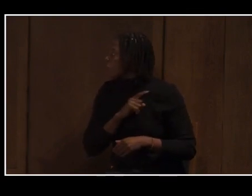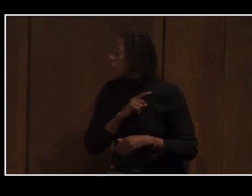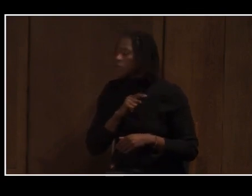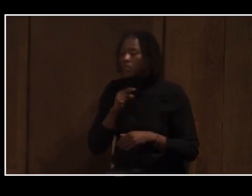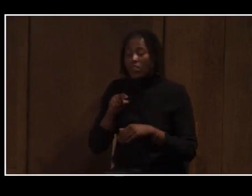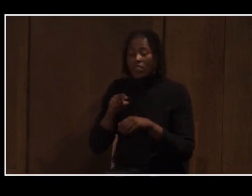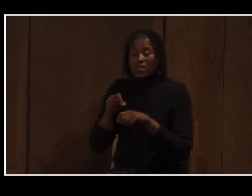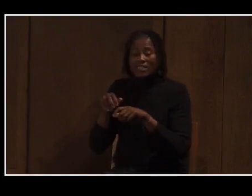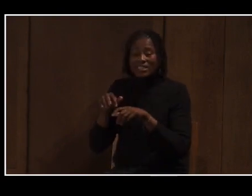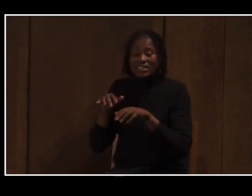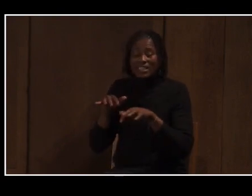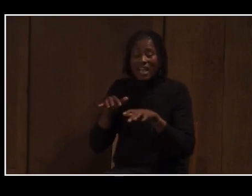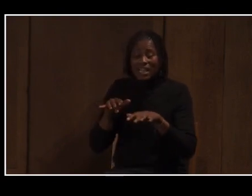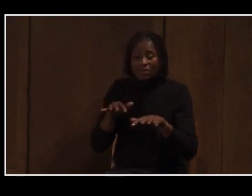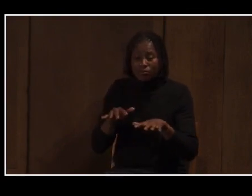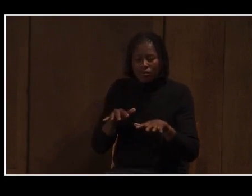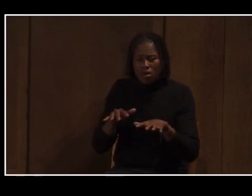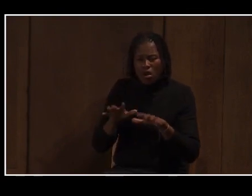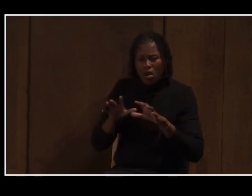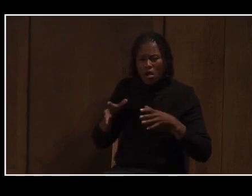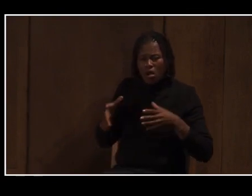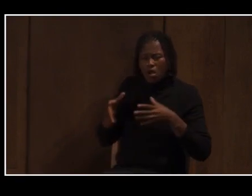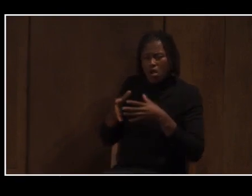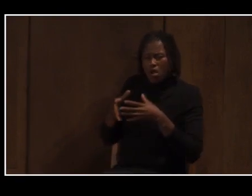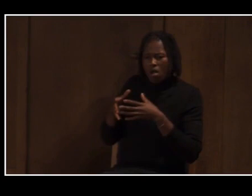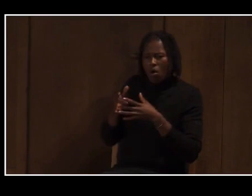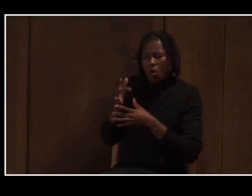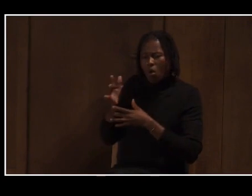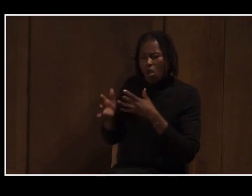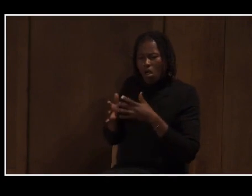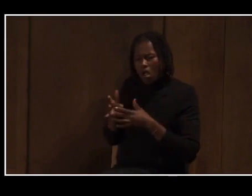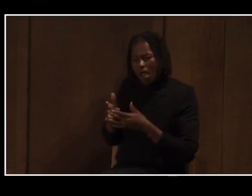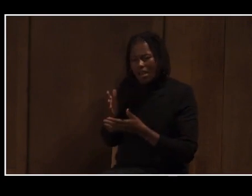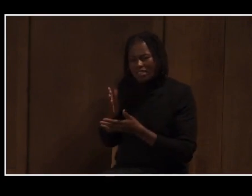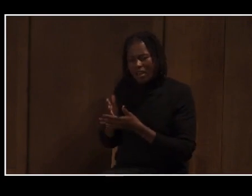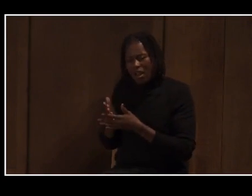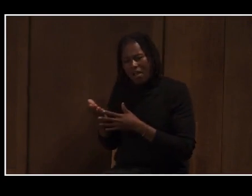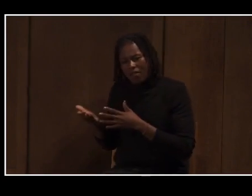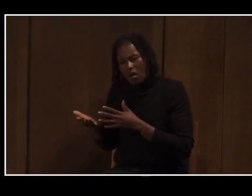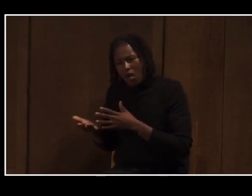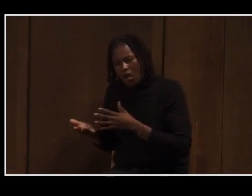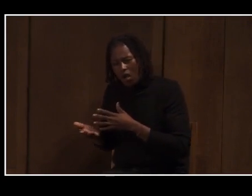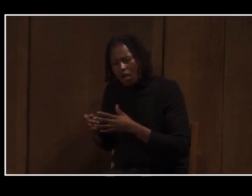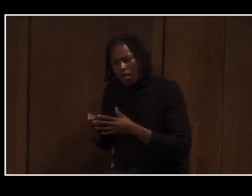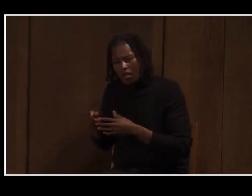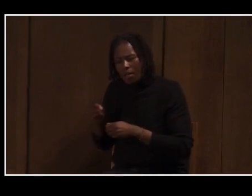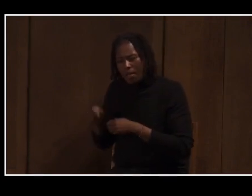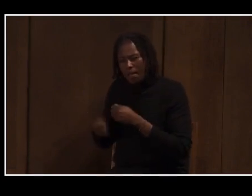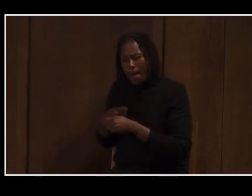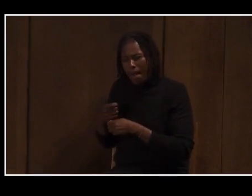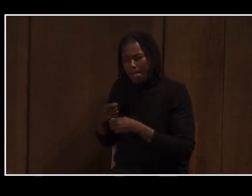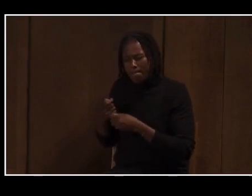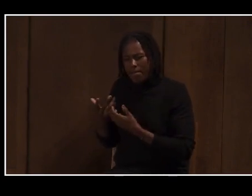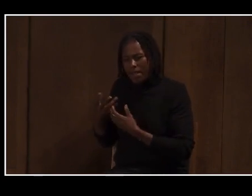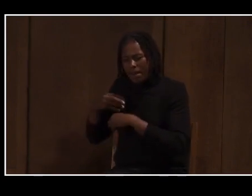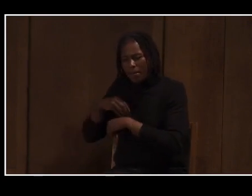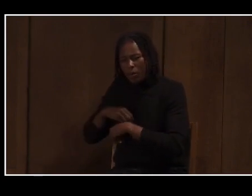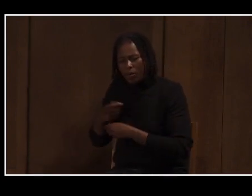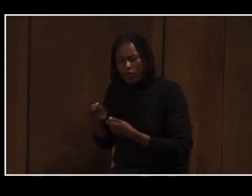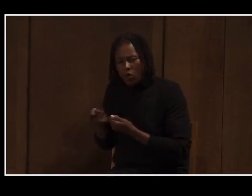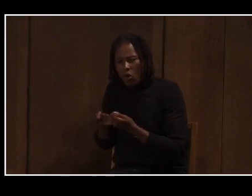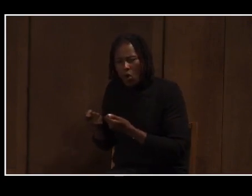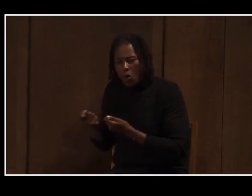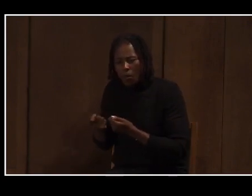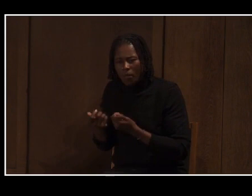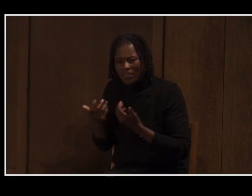neo-diaspora function better online as a live archive, a kind of schizo embodiment to cope with the fact that in today's towers